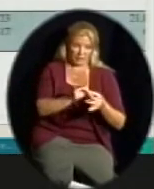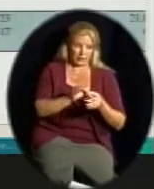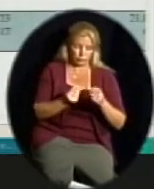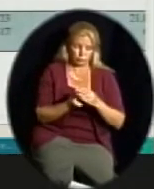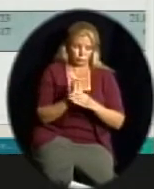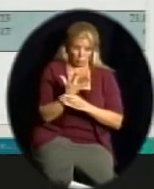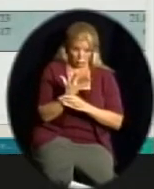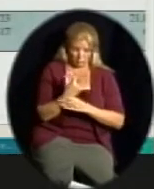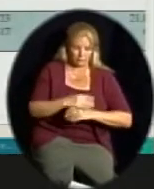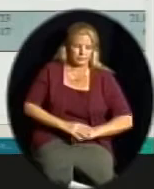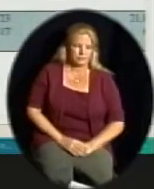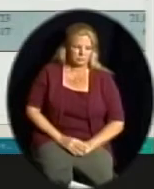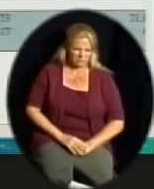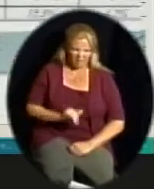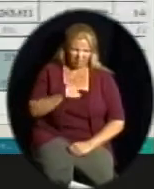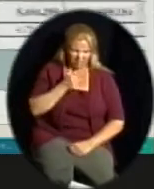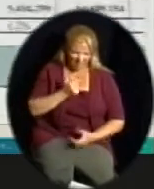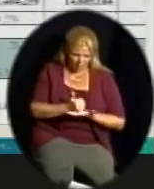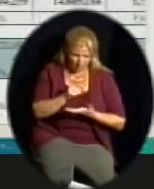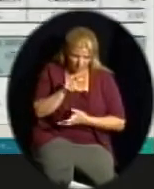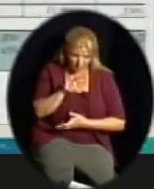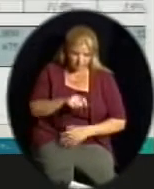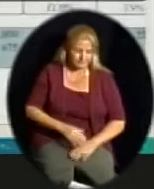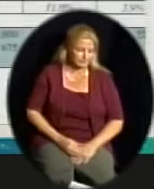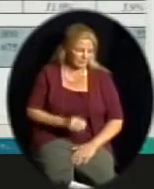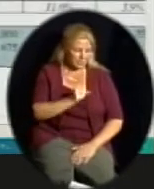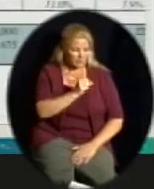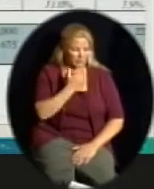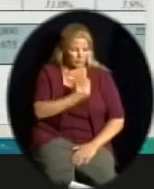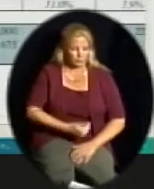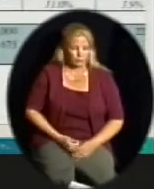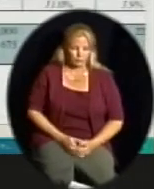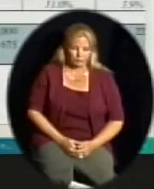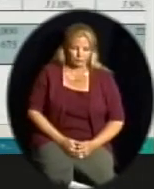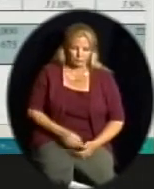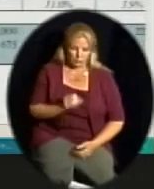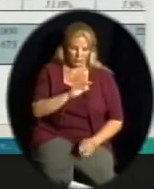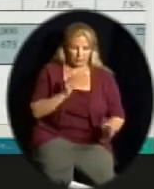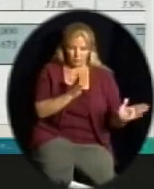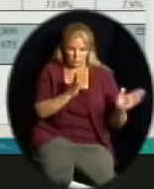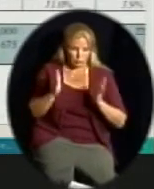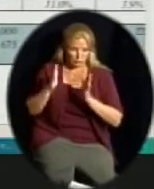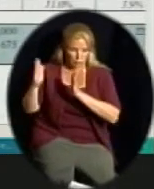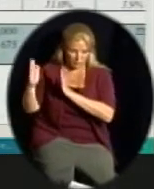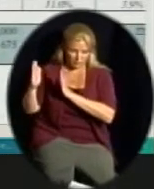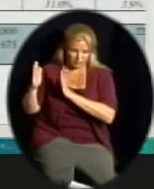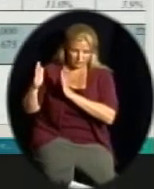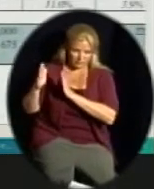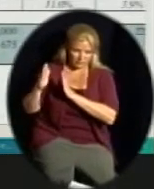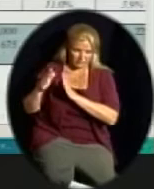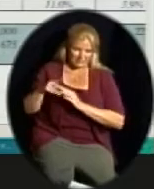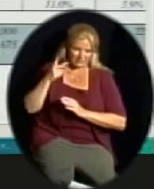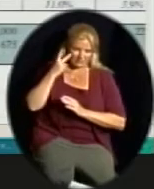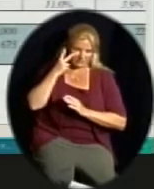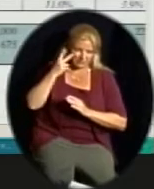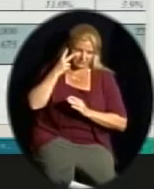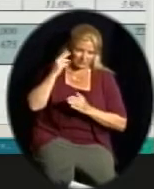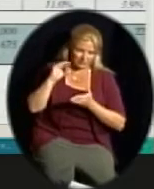Very good, thank you. Yeah, thank you. Okay, so then as we move across here, we have highlighted a couple years.